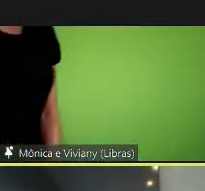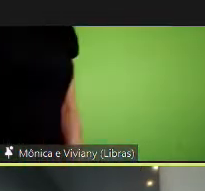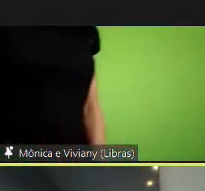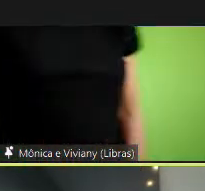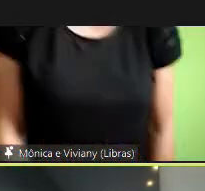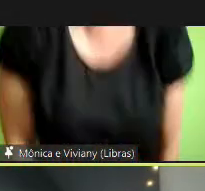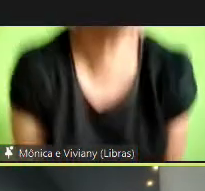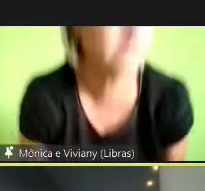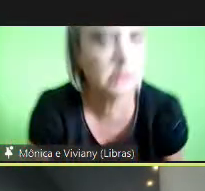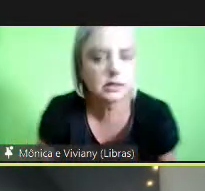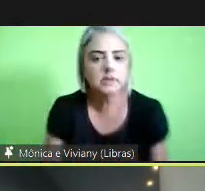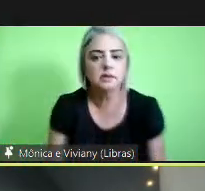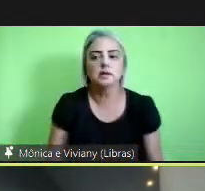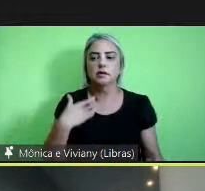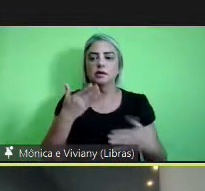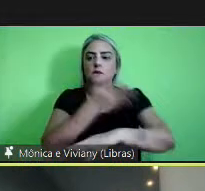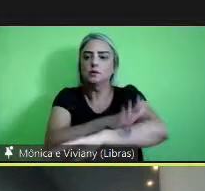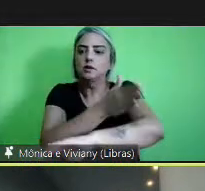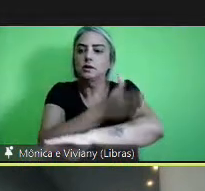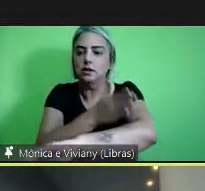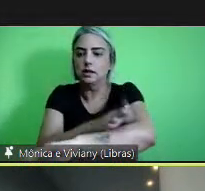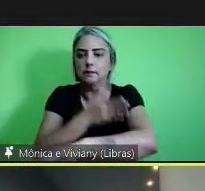hired that